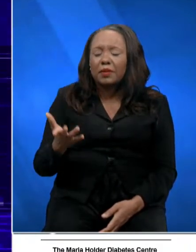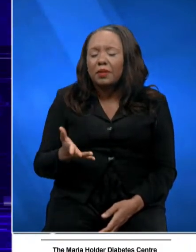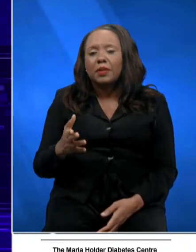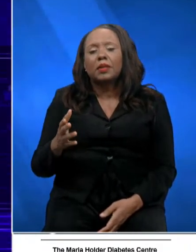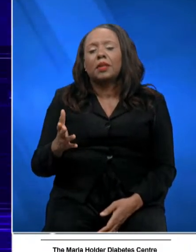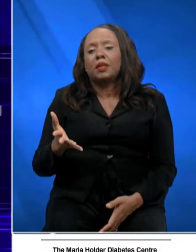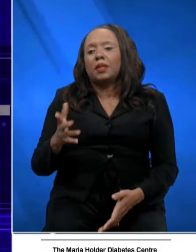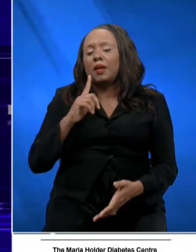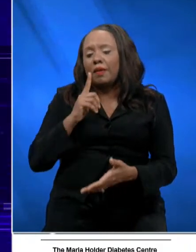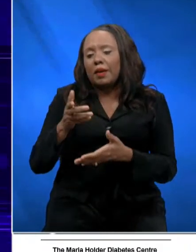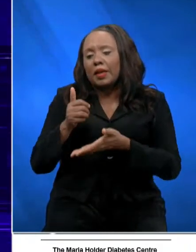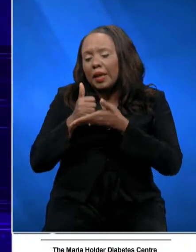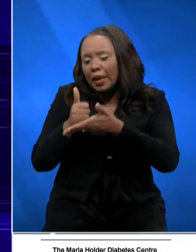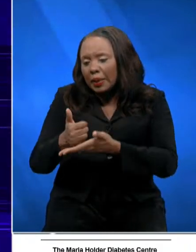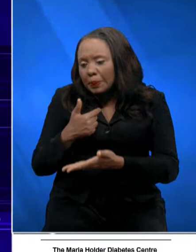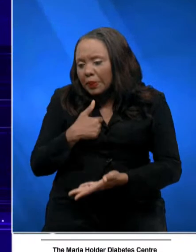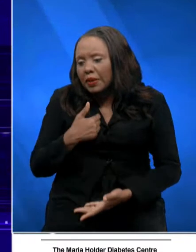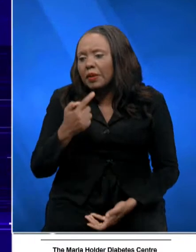light behind darkness.